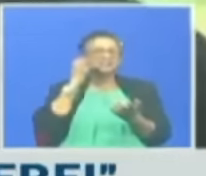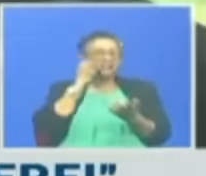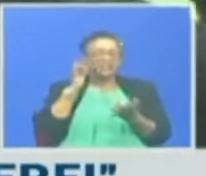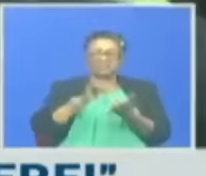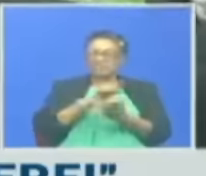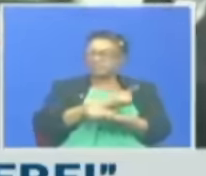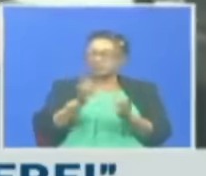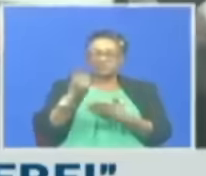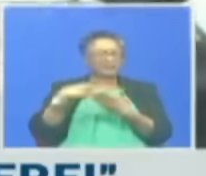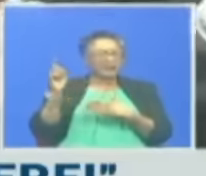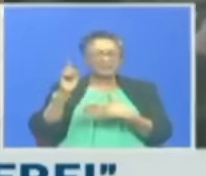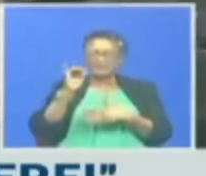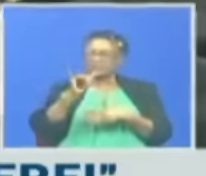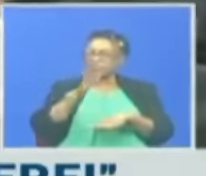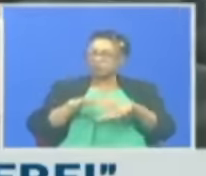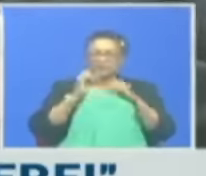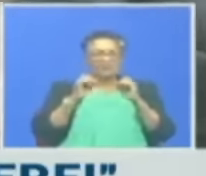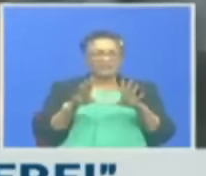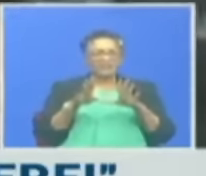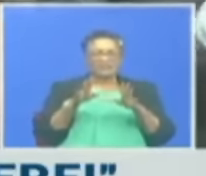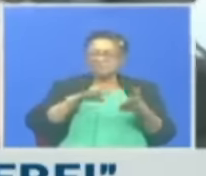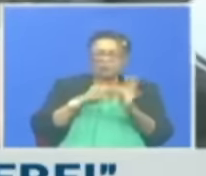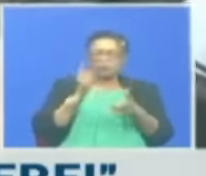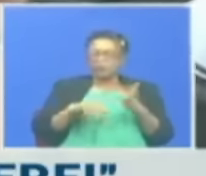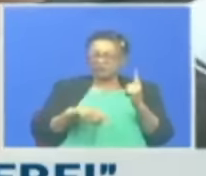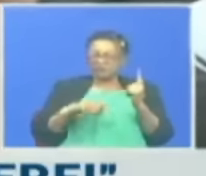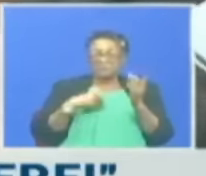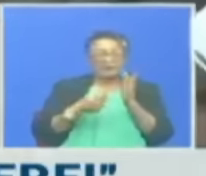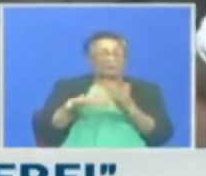right. It is not in order. What is the meaning of that? Yes. Naitwa Alfina Chengo Odhiambo.